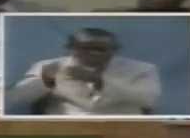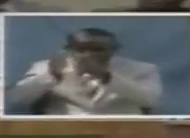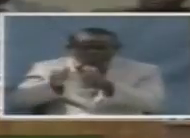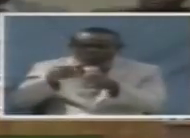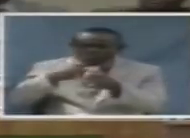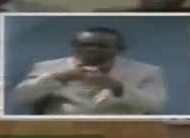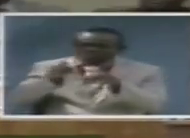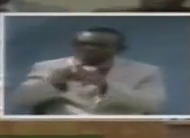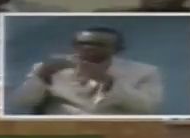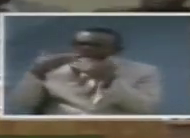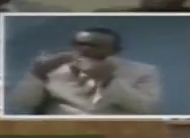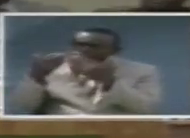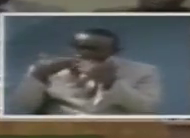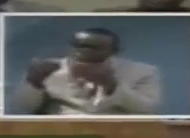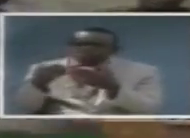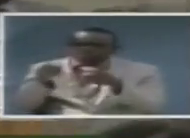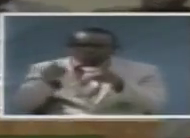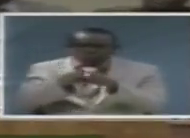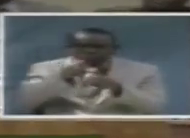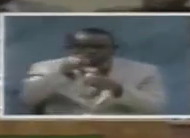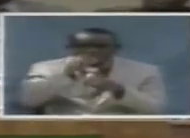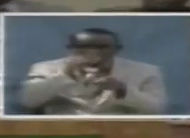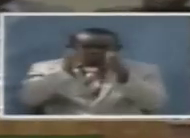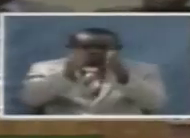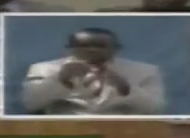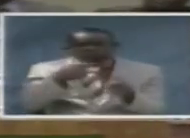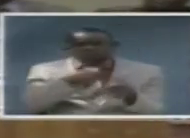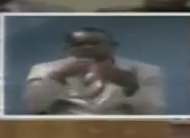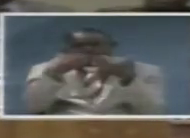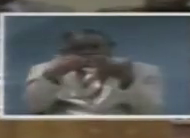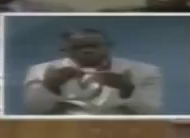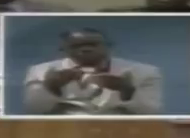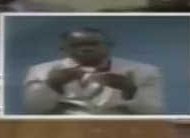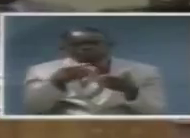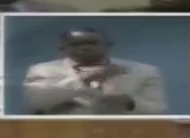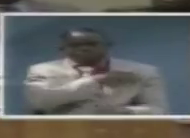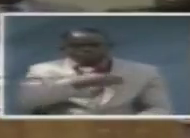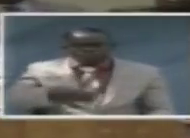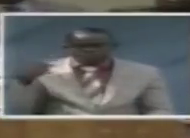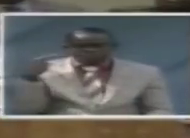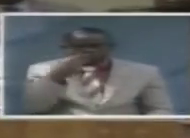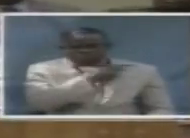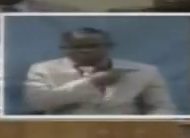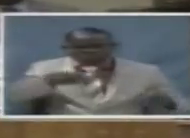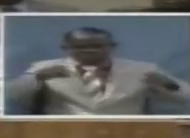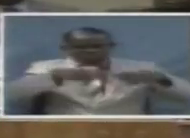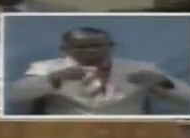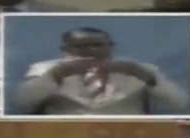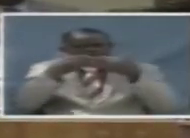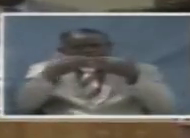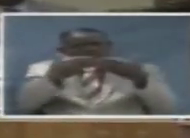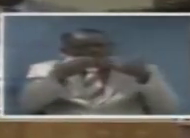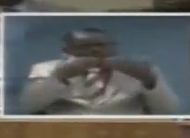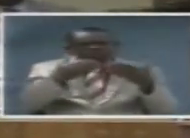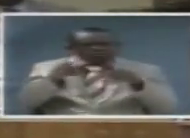Speaker, and all the members of this august House and the Zambian people for the support in